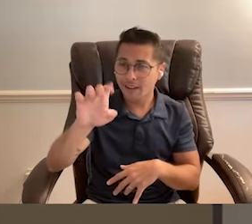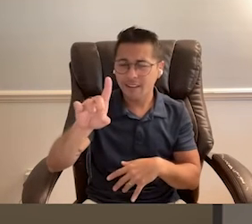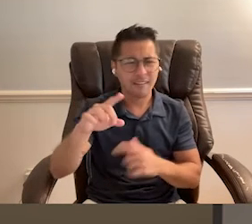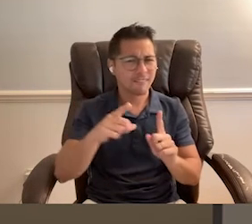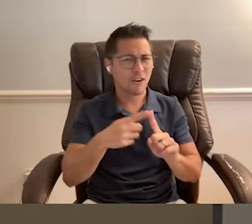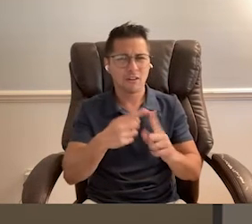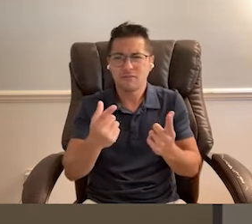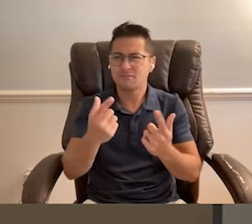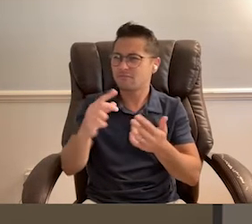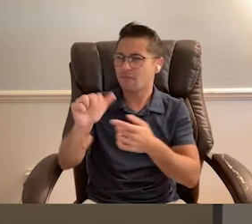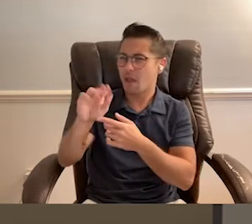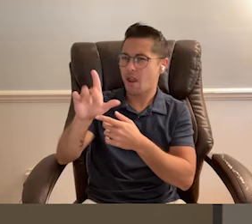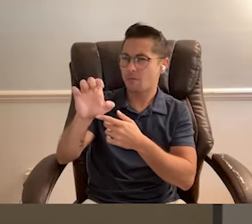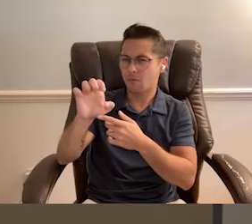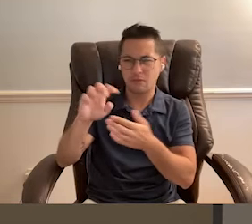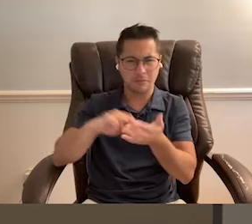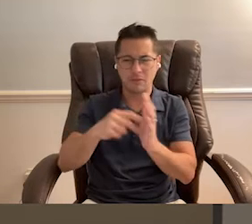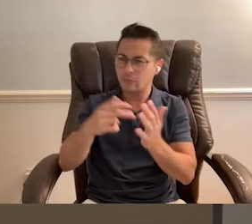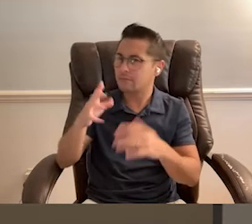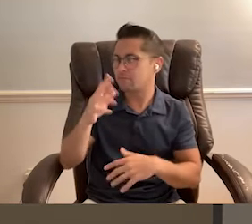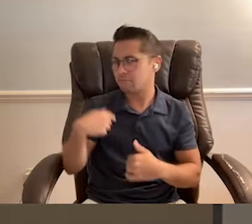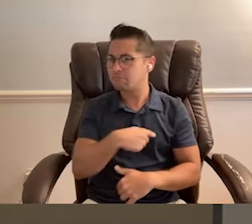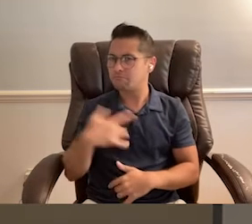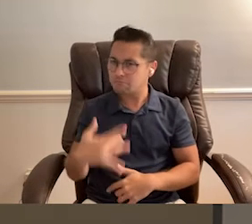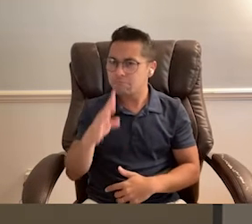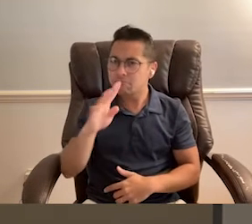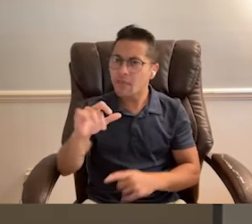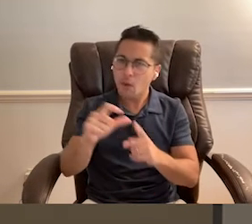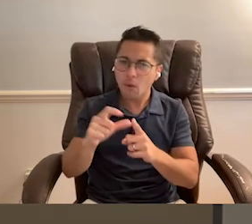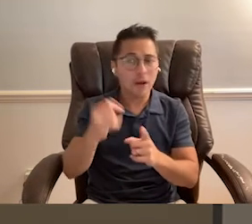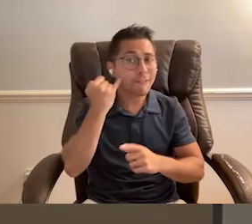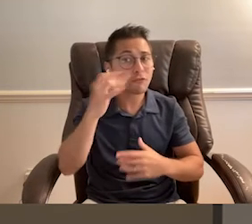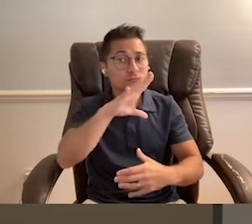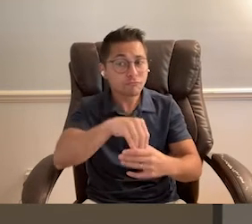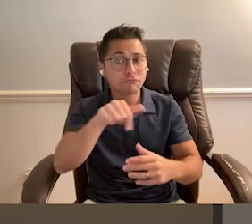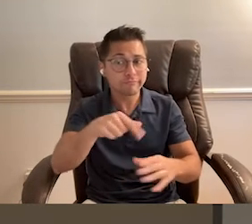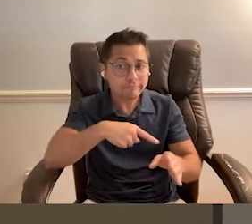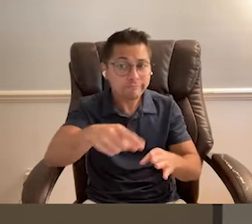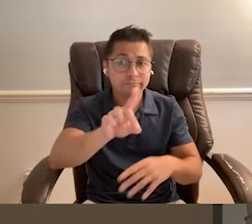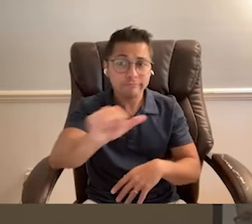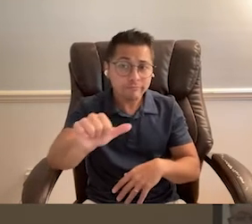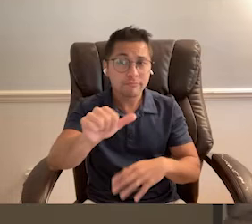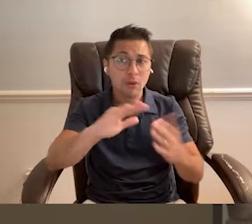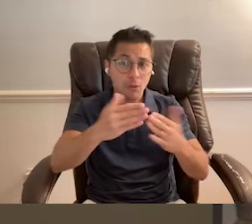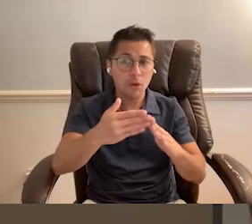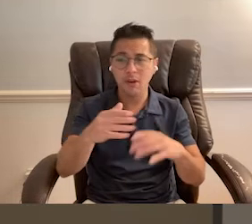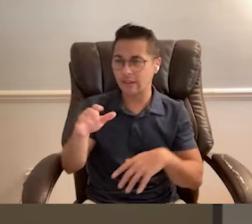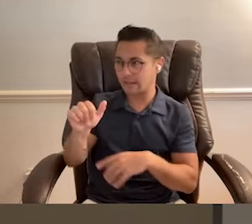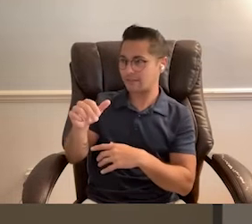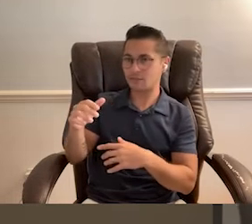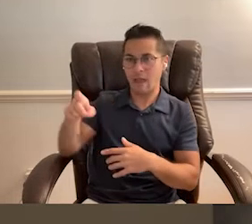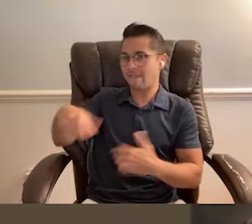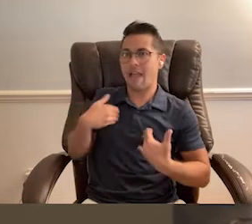say this word. And if you've been in the disability community for any length of time, there's an acronym, right? It's got to have an acronym. You can't have